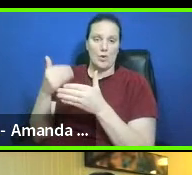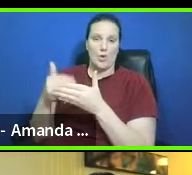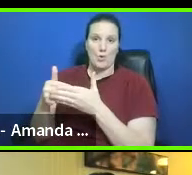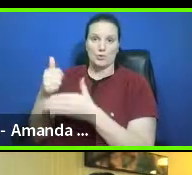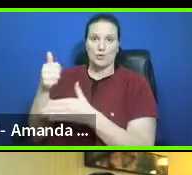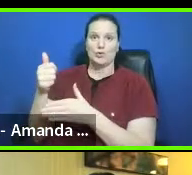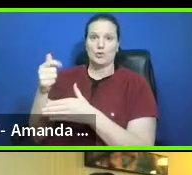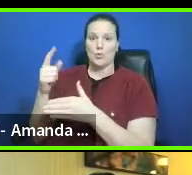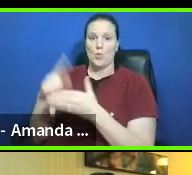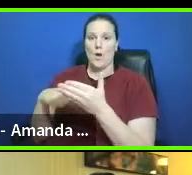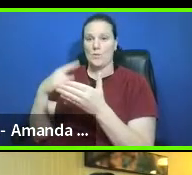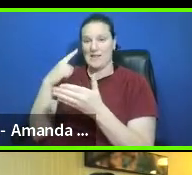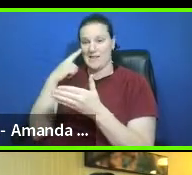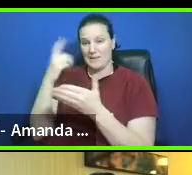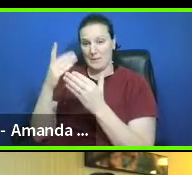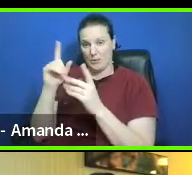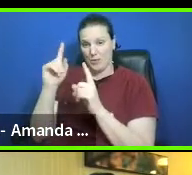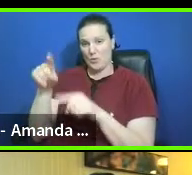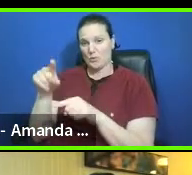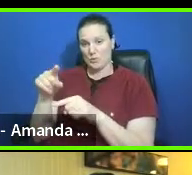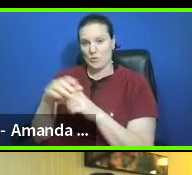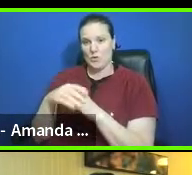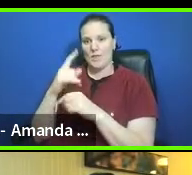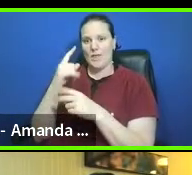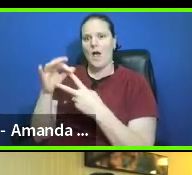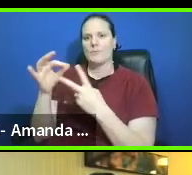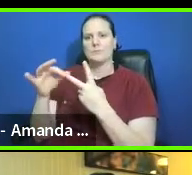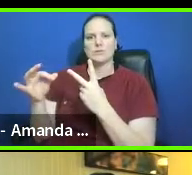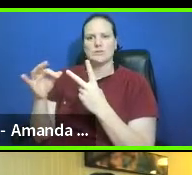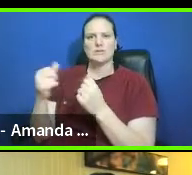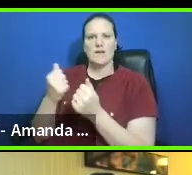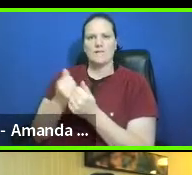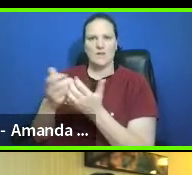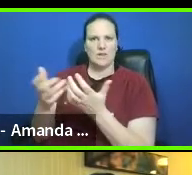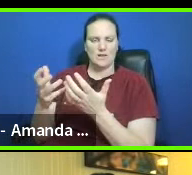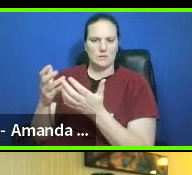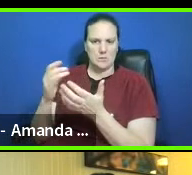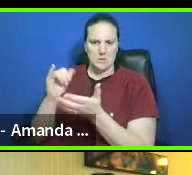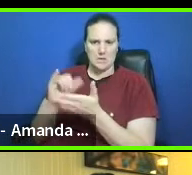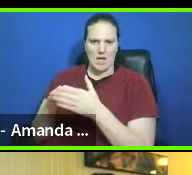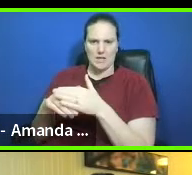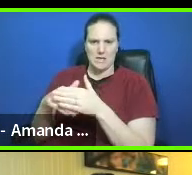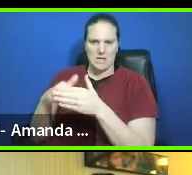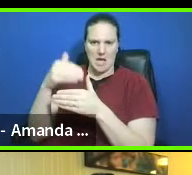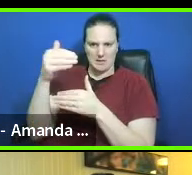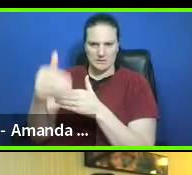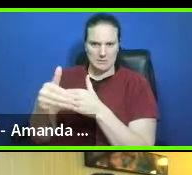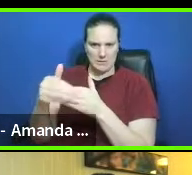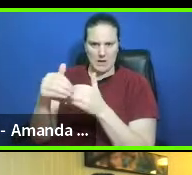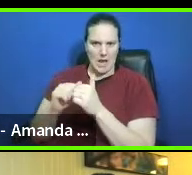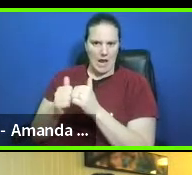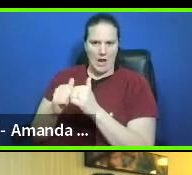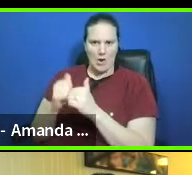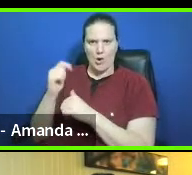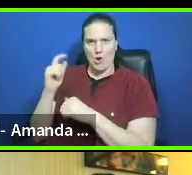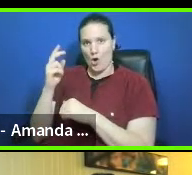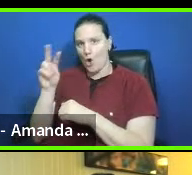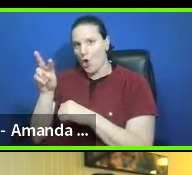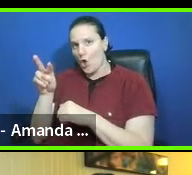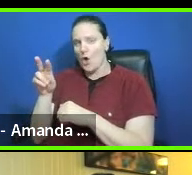to what we think we might go to, or the options get narrowed down, that next step will be how they look and